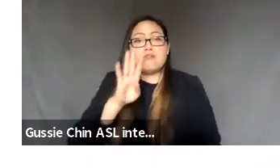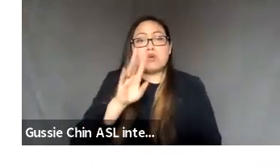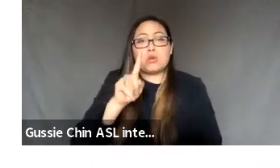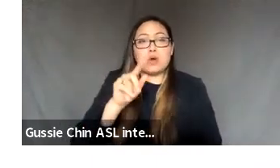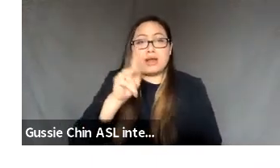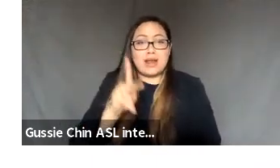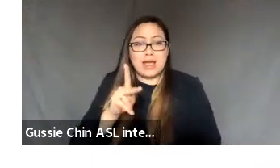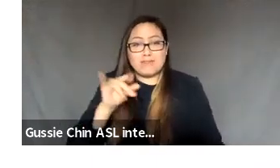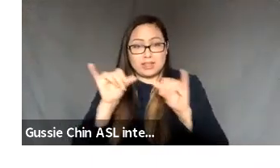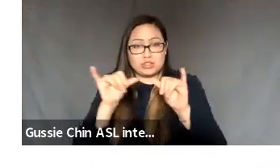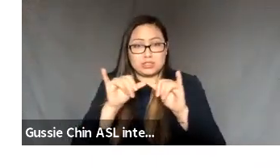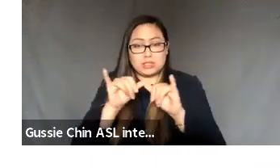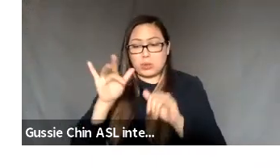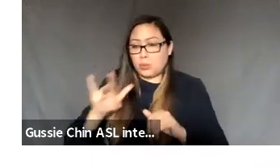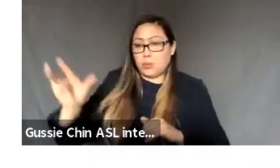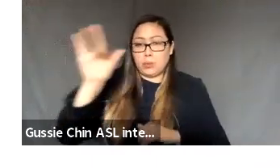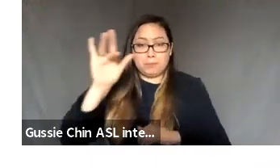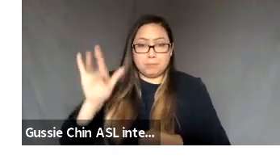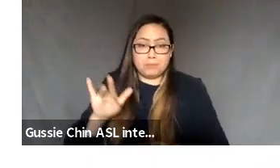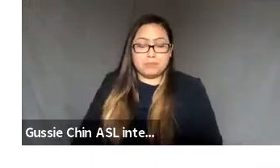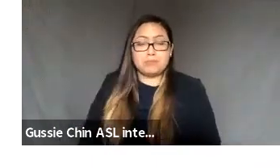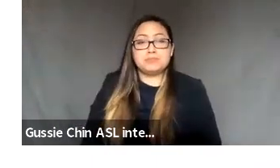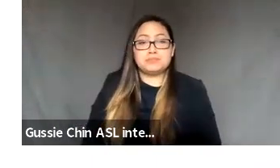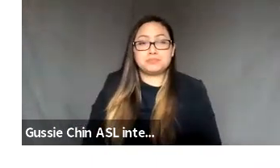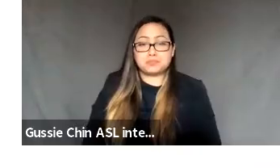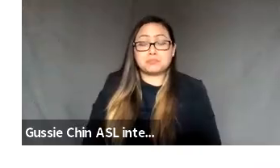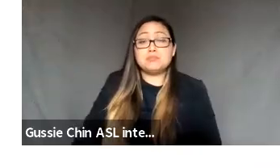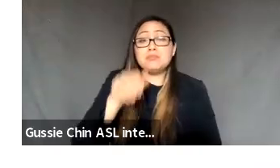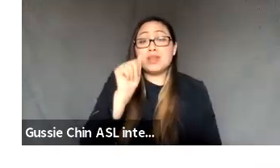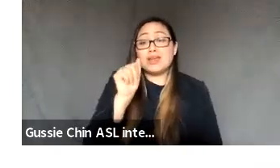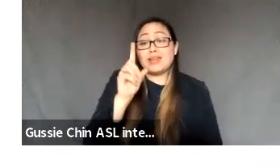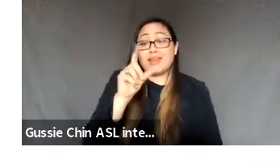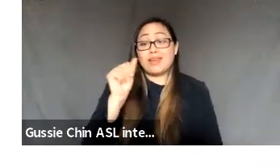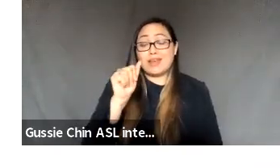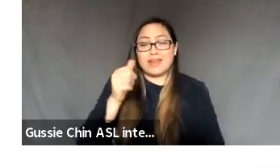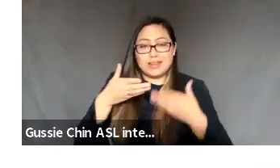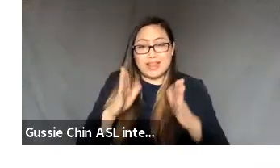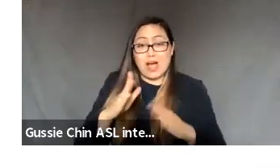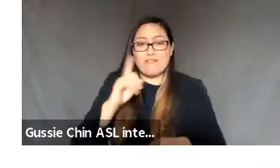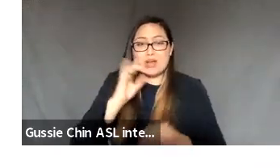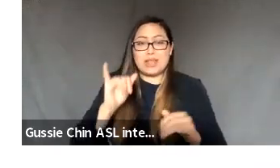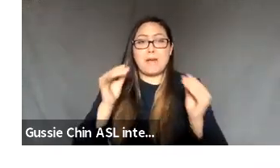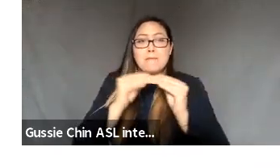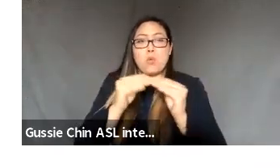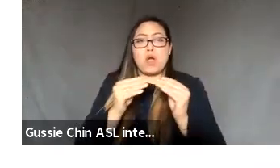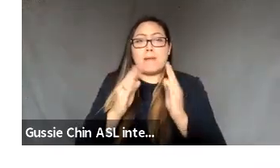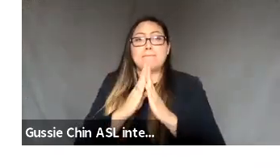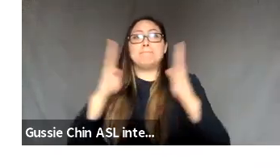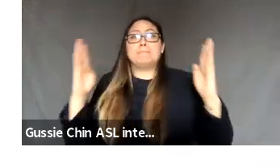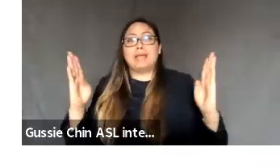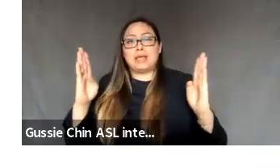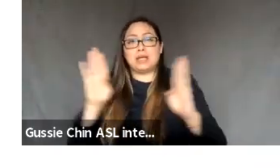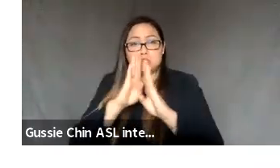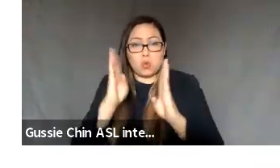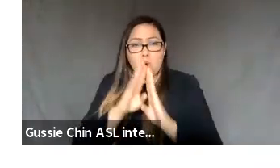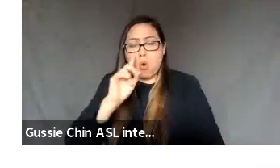clear opening. Now, the ADA allows for these larger doors in hospitals only to be